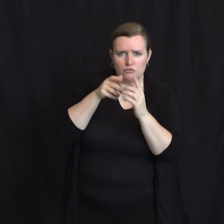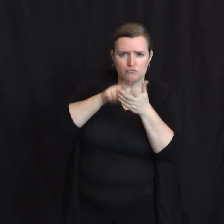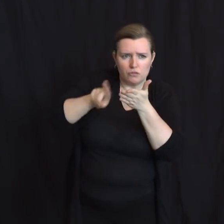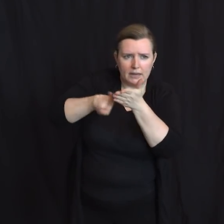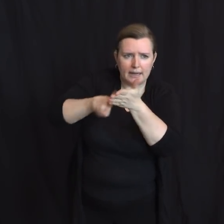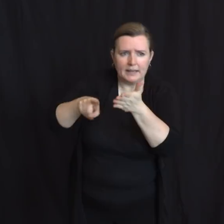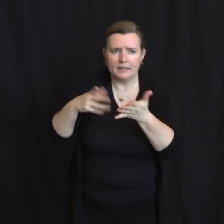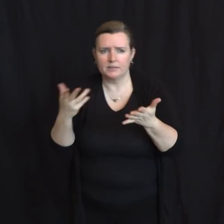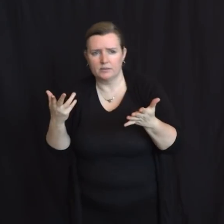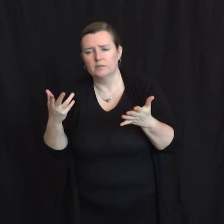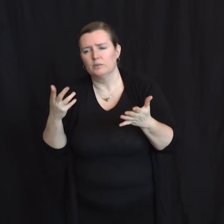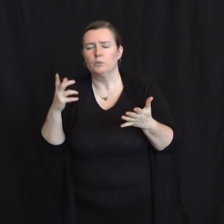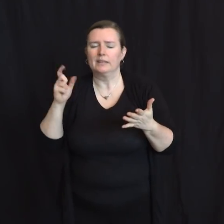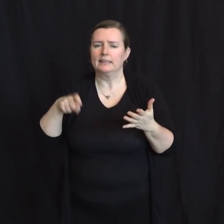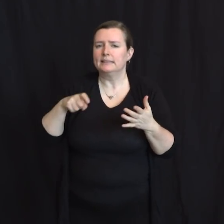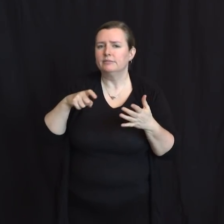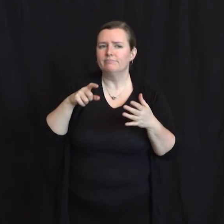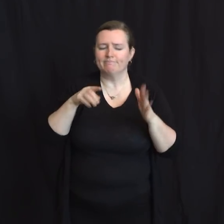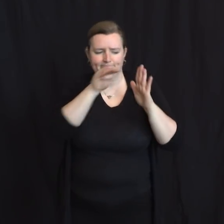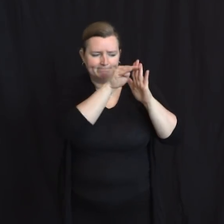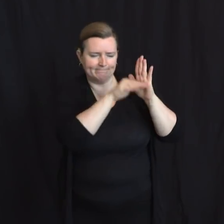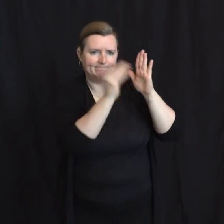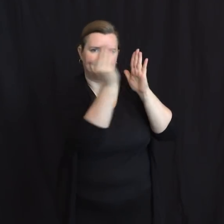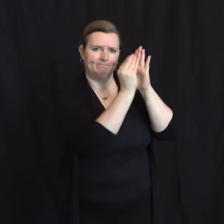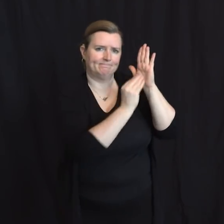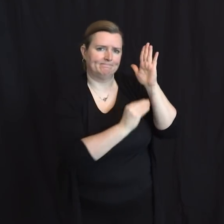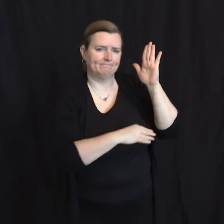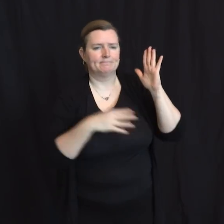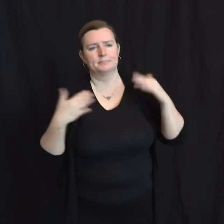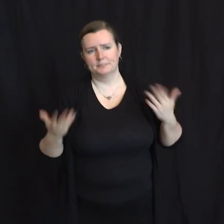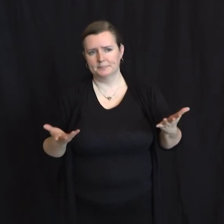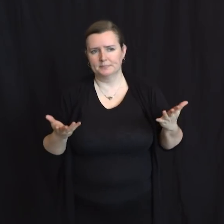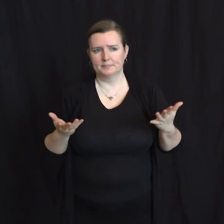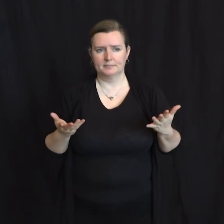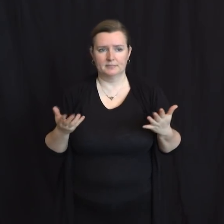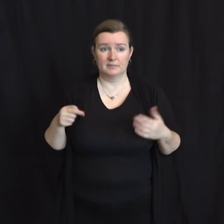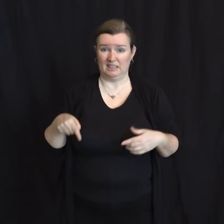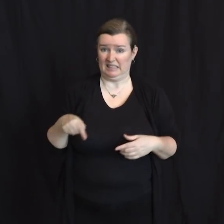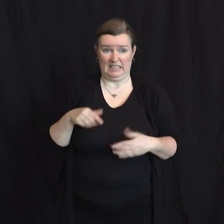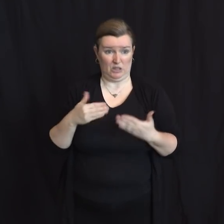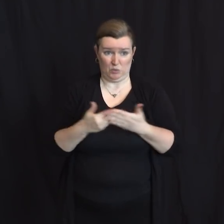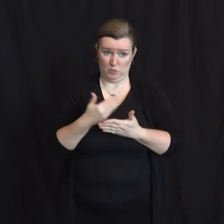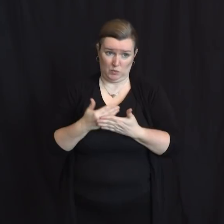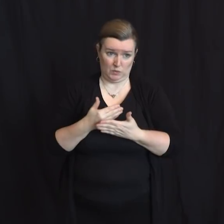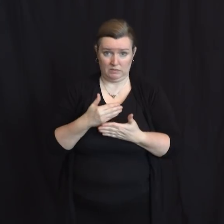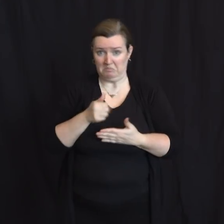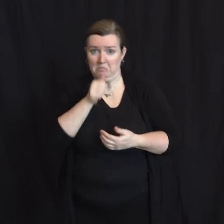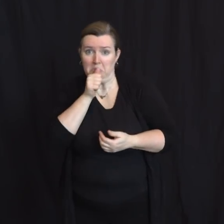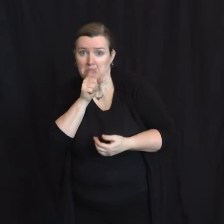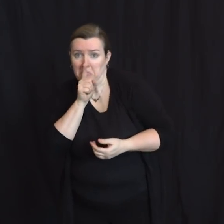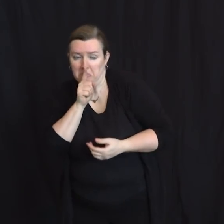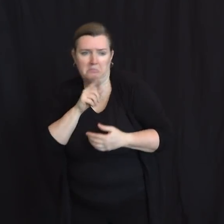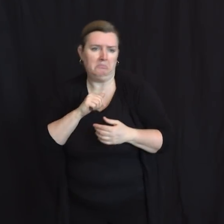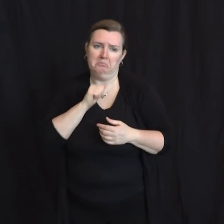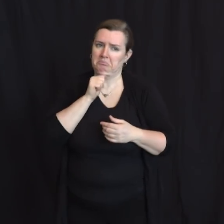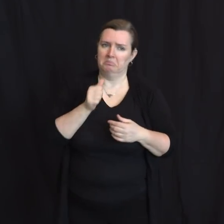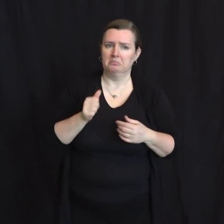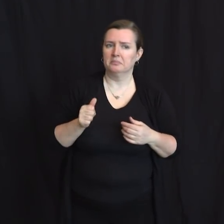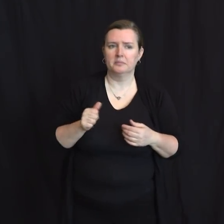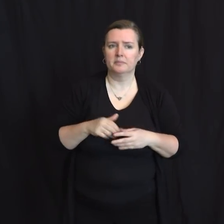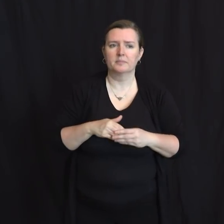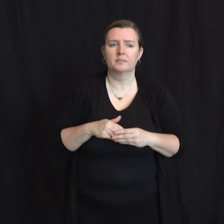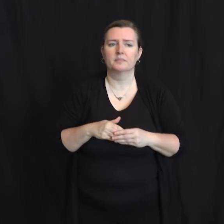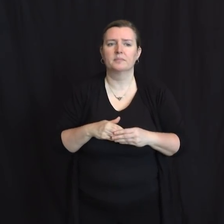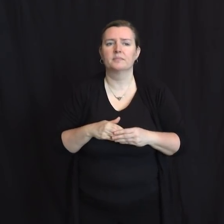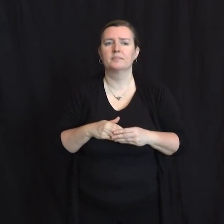need. I don't think I'm revealing any information that's secret, but the work that our communicable